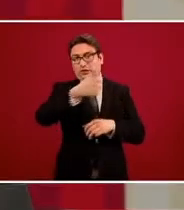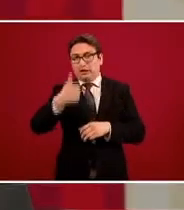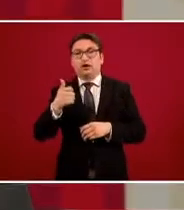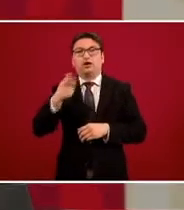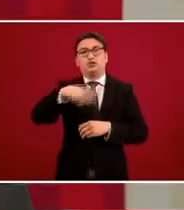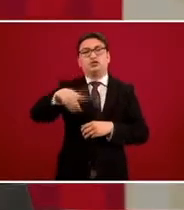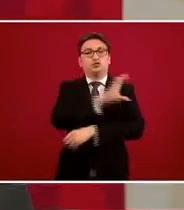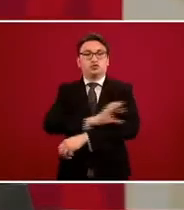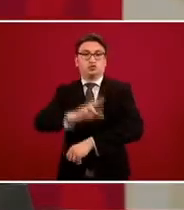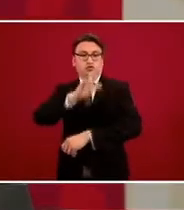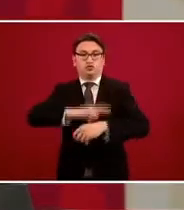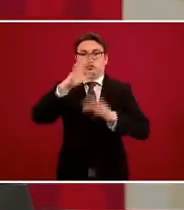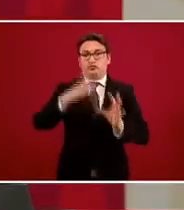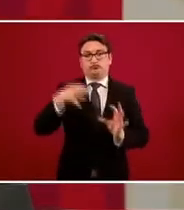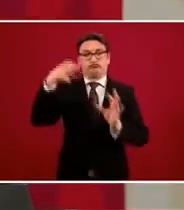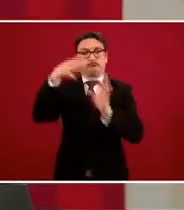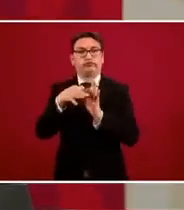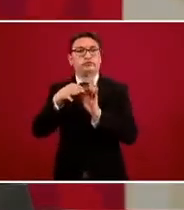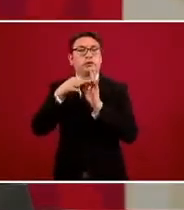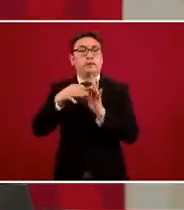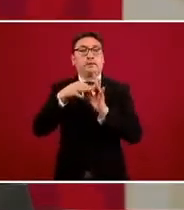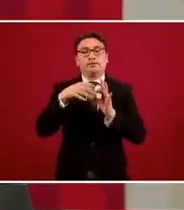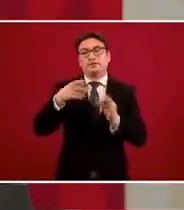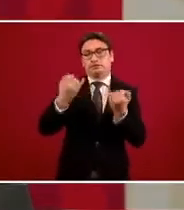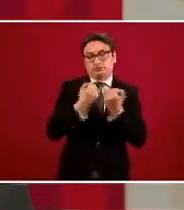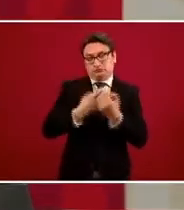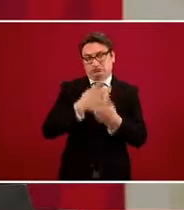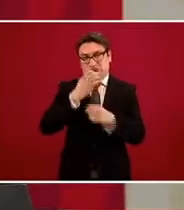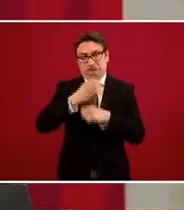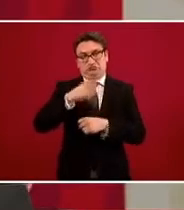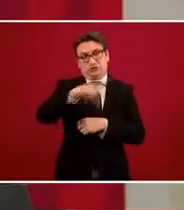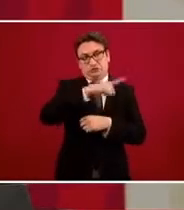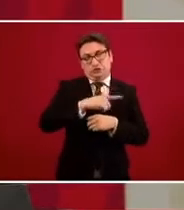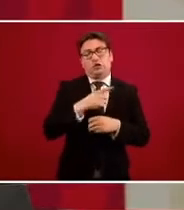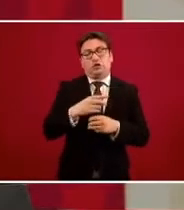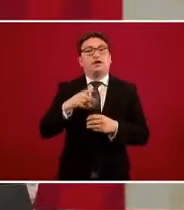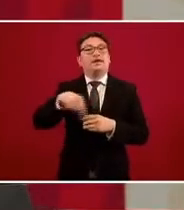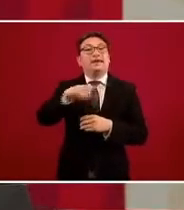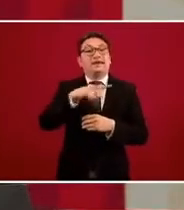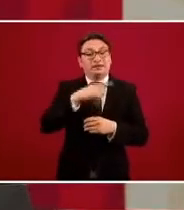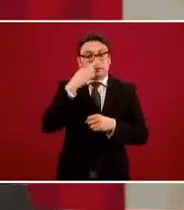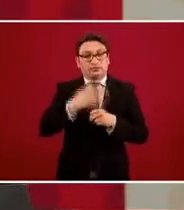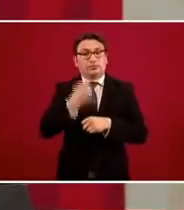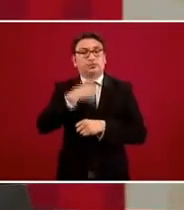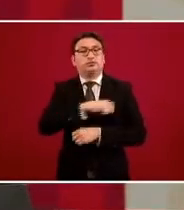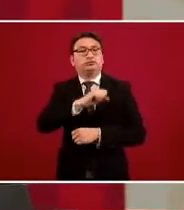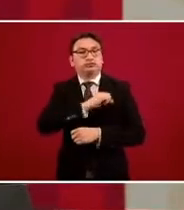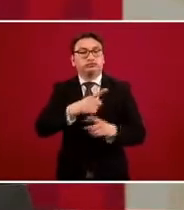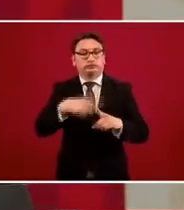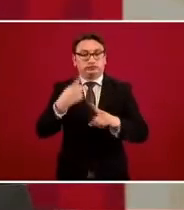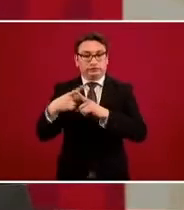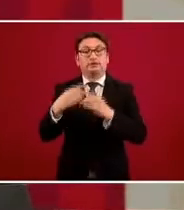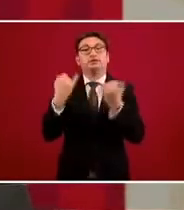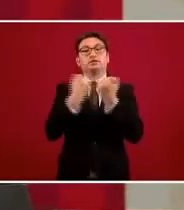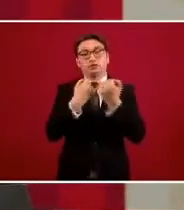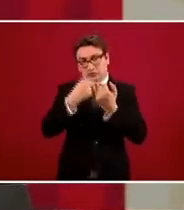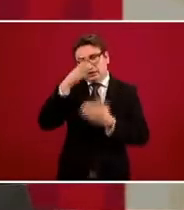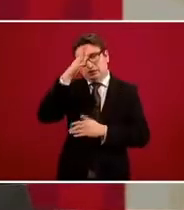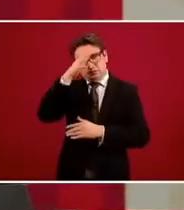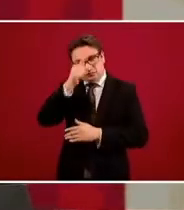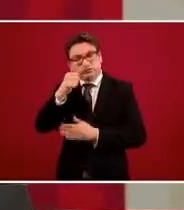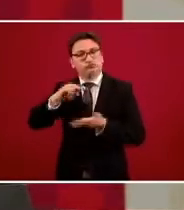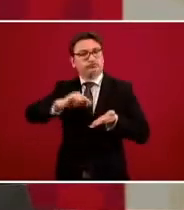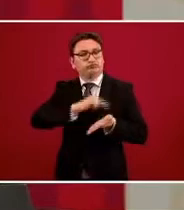of the states will coordinate with their own state authorities. We also have